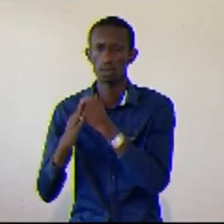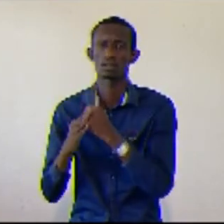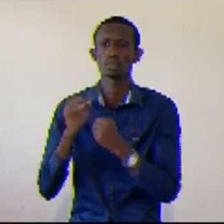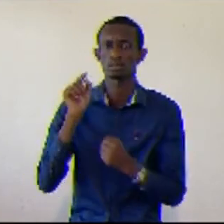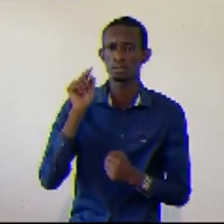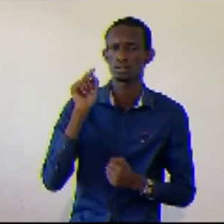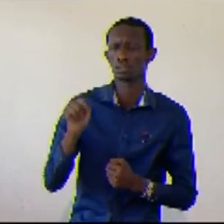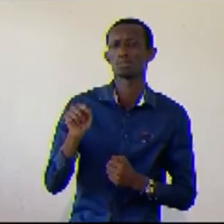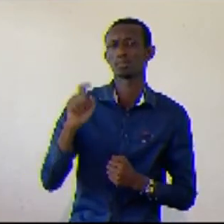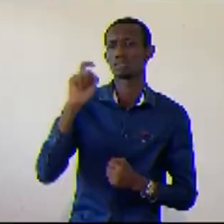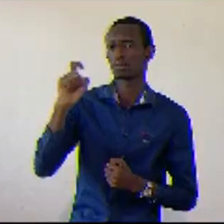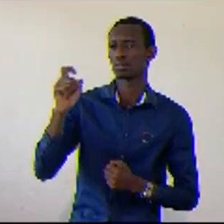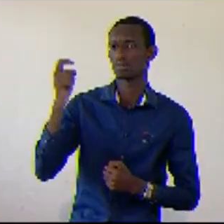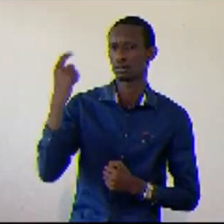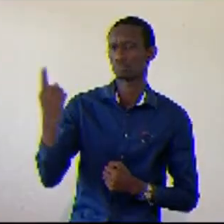We need